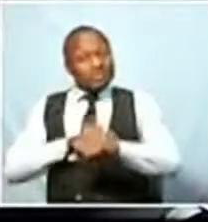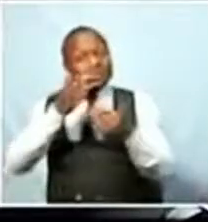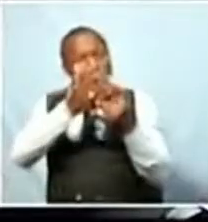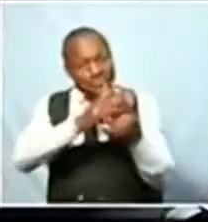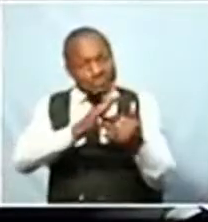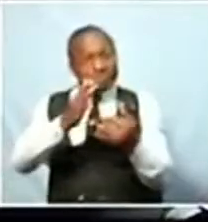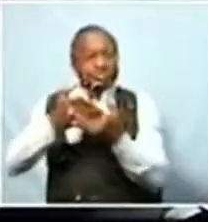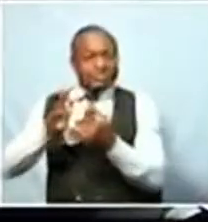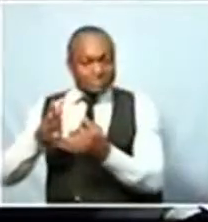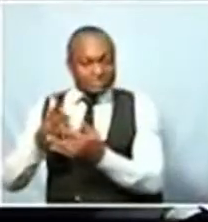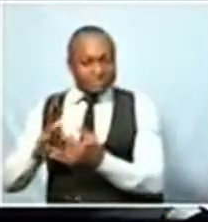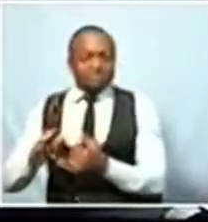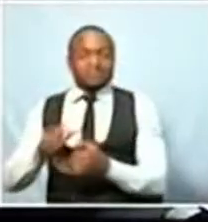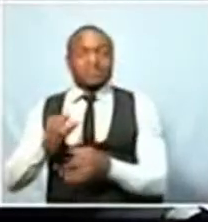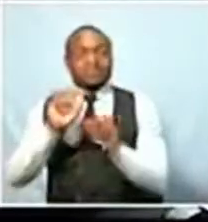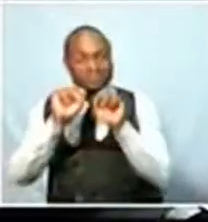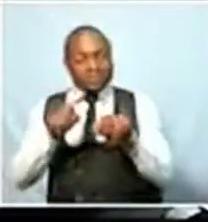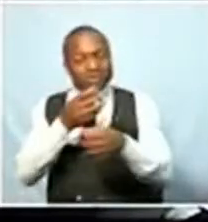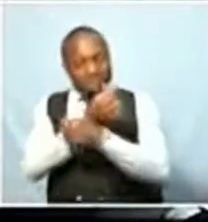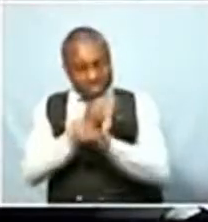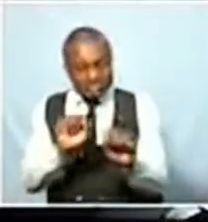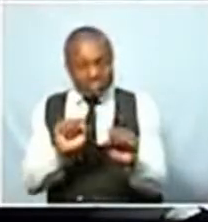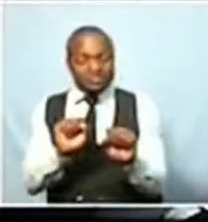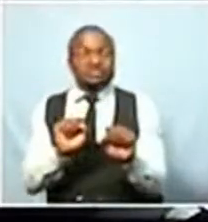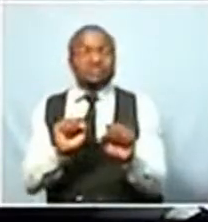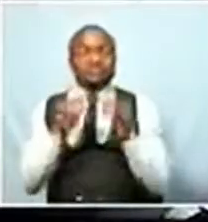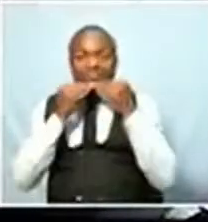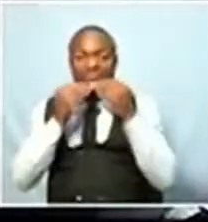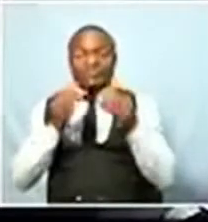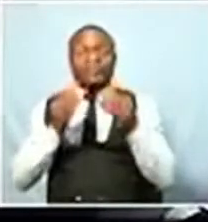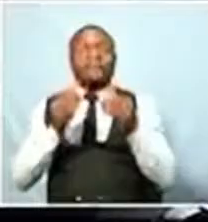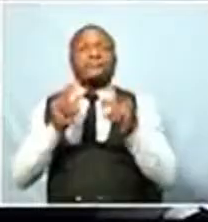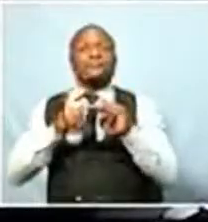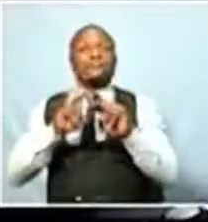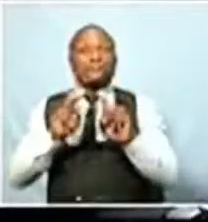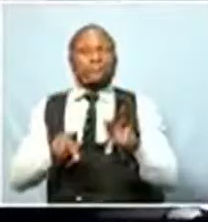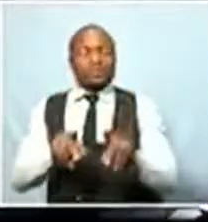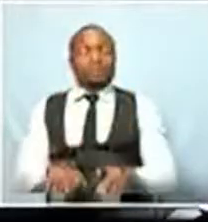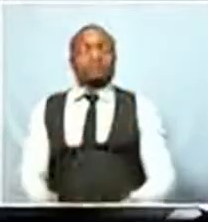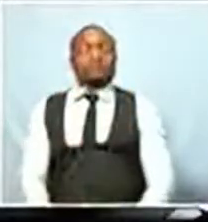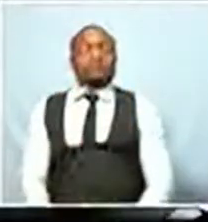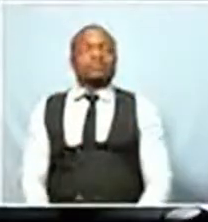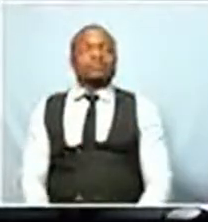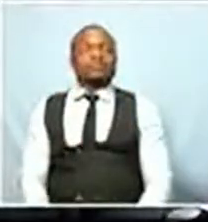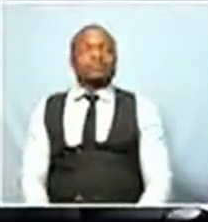shared. If that one can be also looked into it. Thank you very much, Chair.